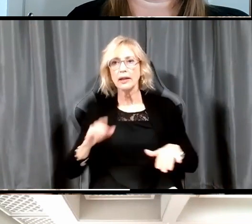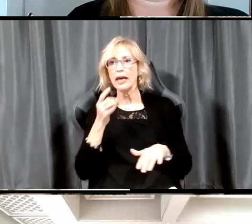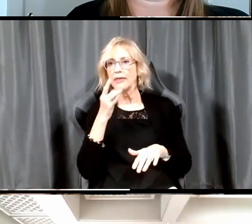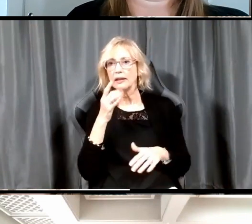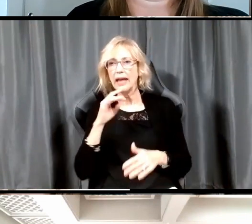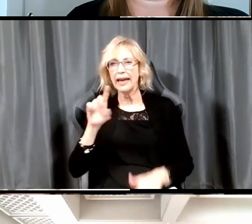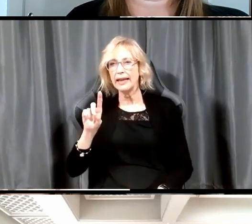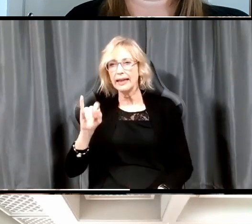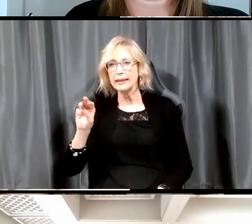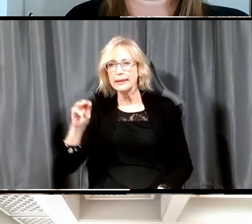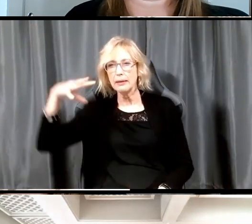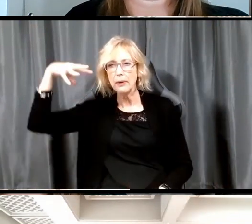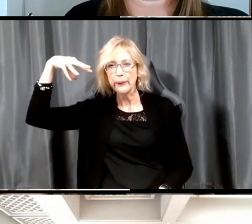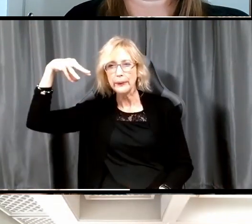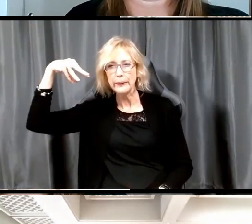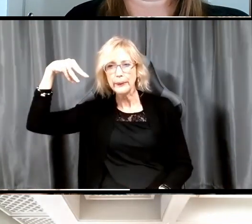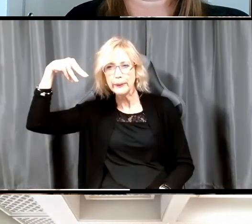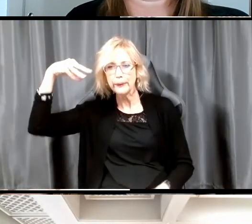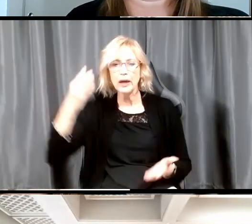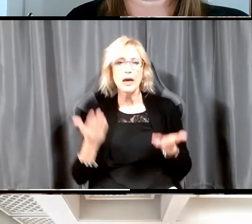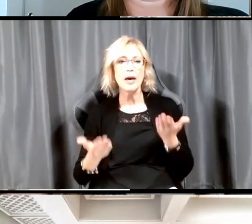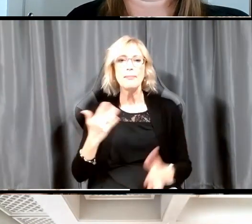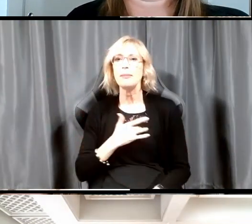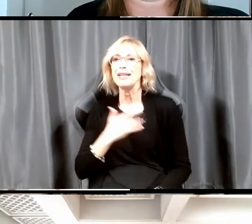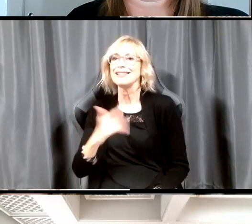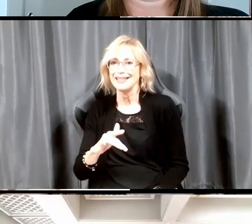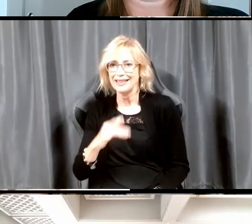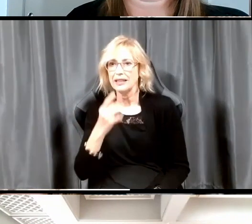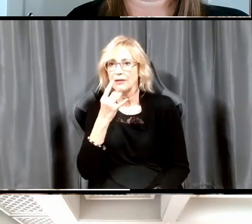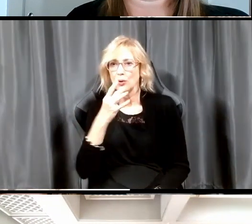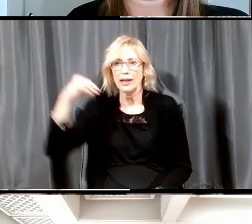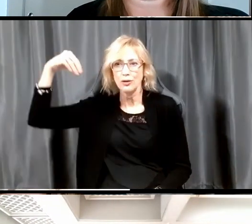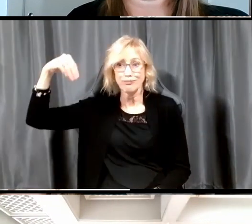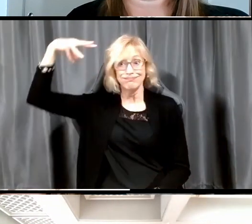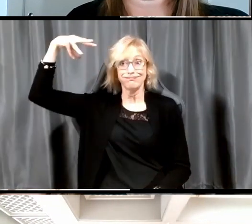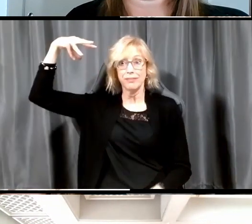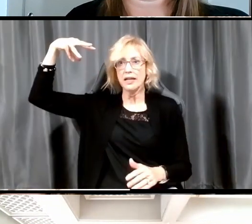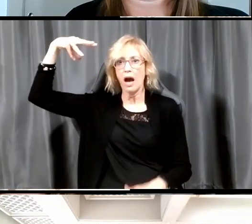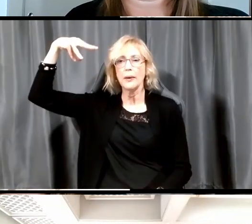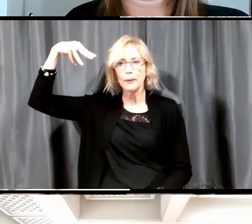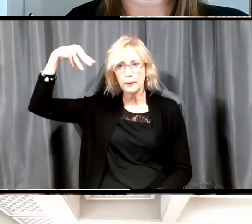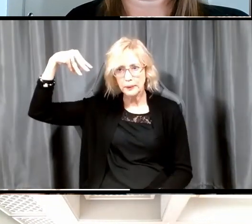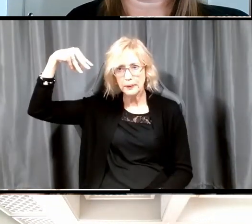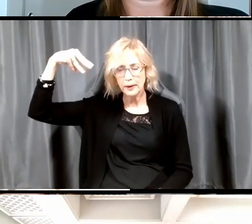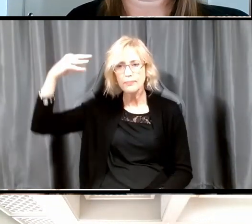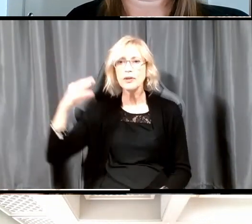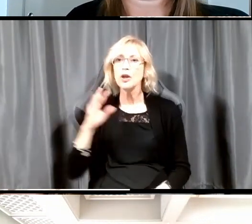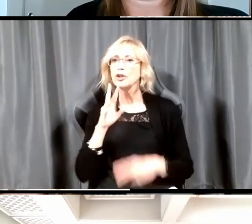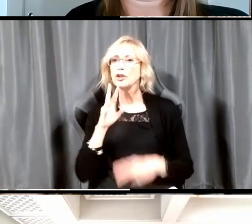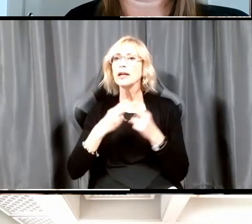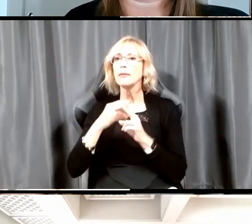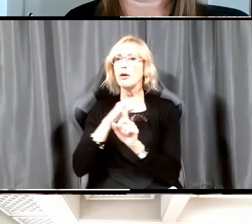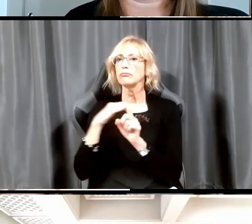dim because maybe she has a sensitivity to light. So when we talk about sensory of environment, we're talking